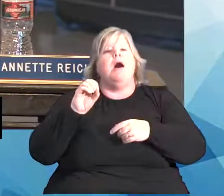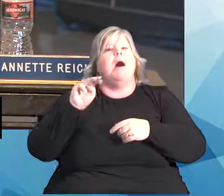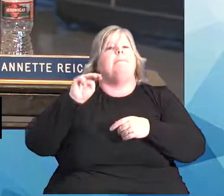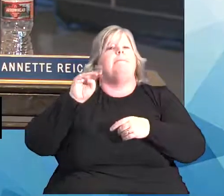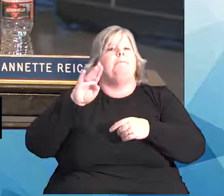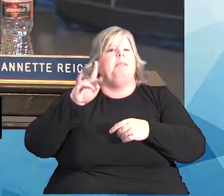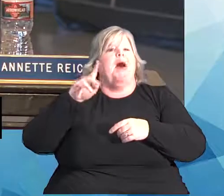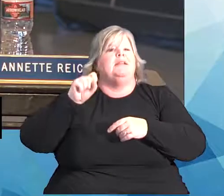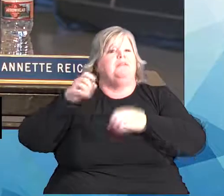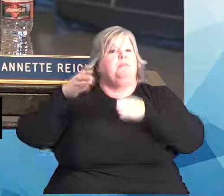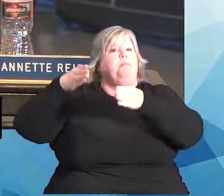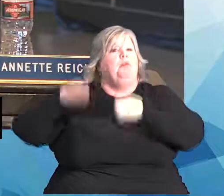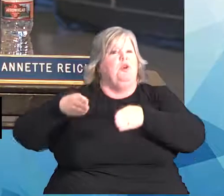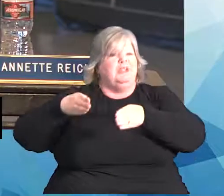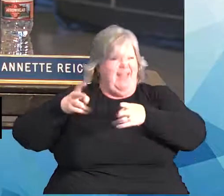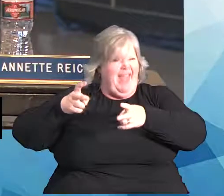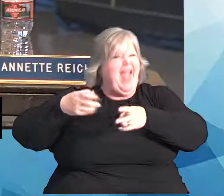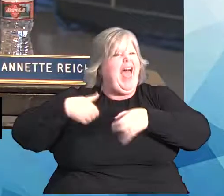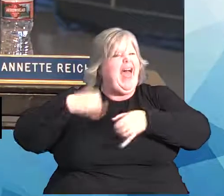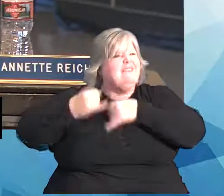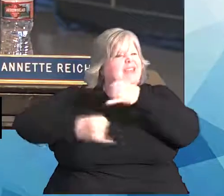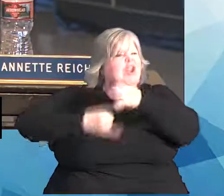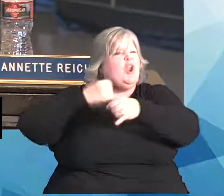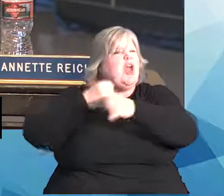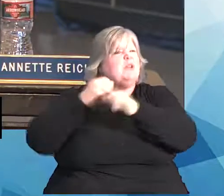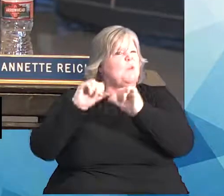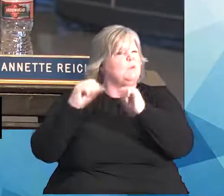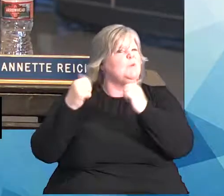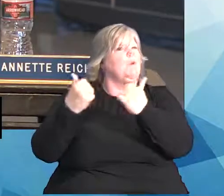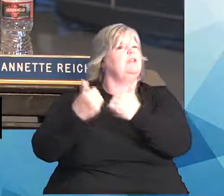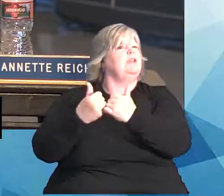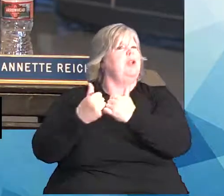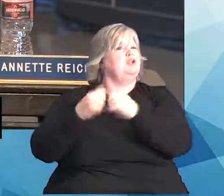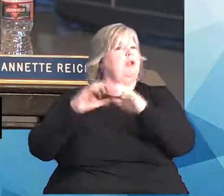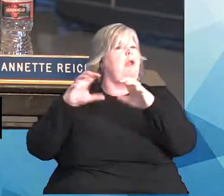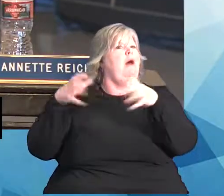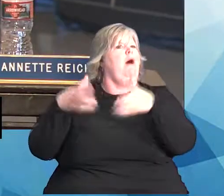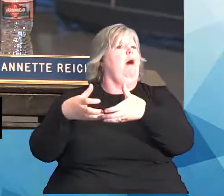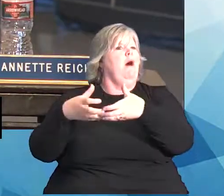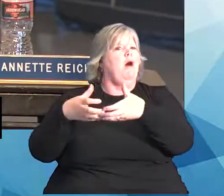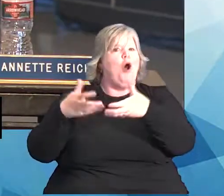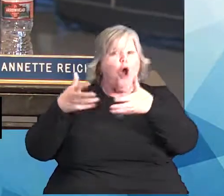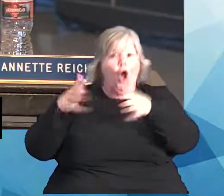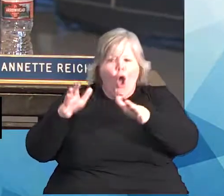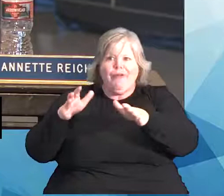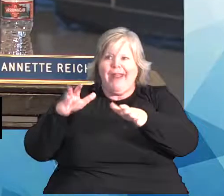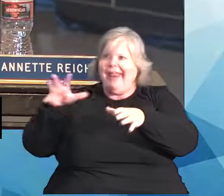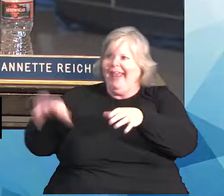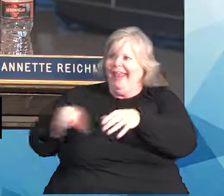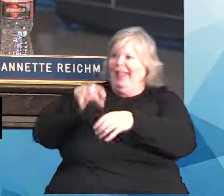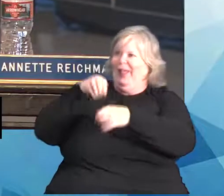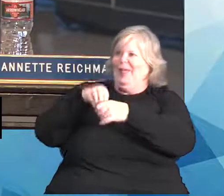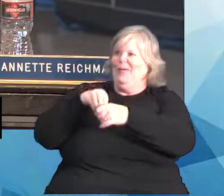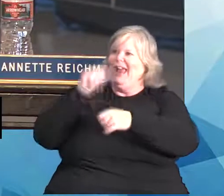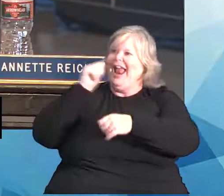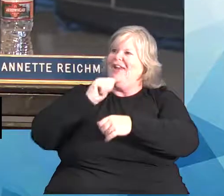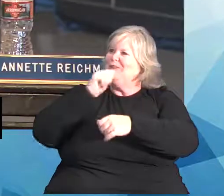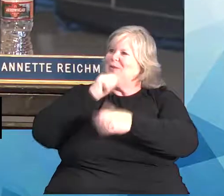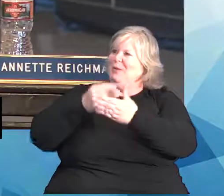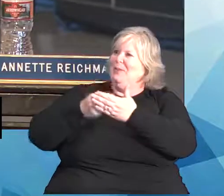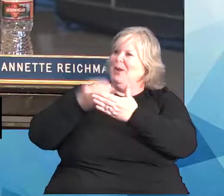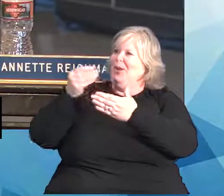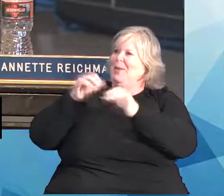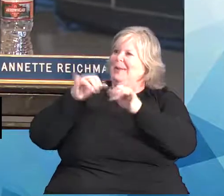Ombudsperson International Association that's already a vendor in the Arizona